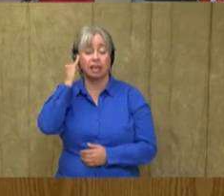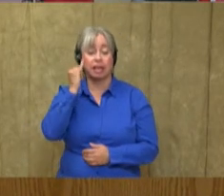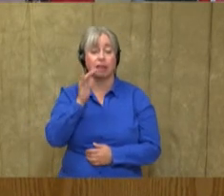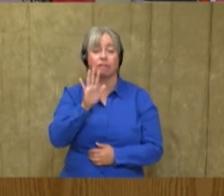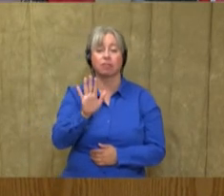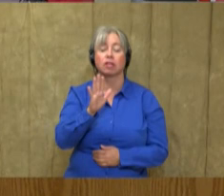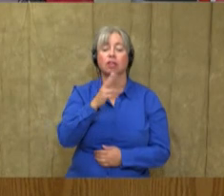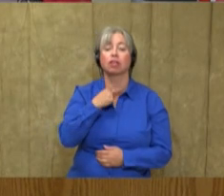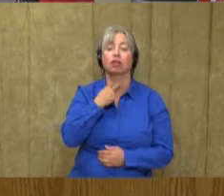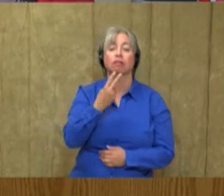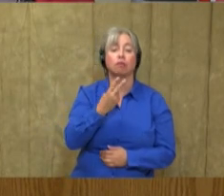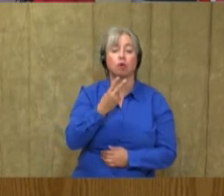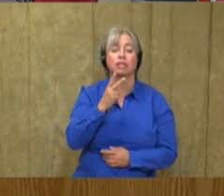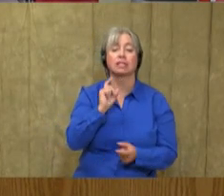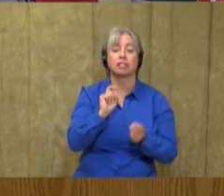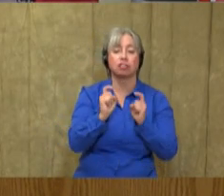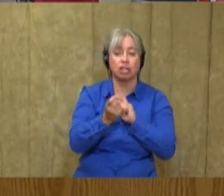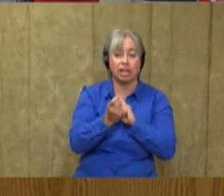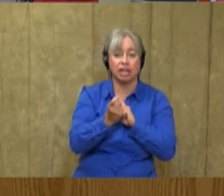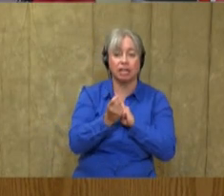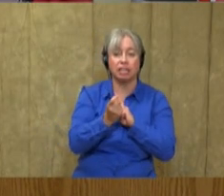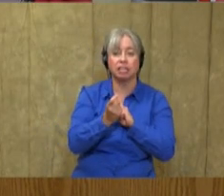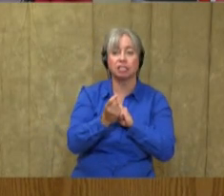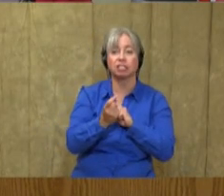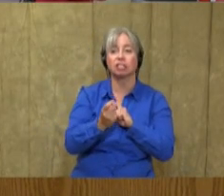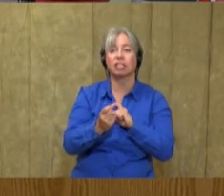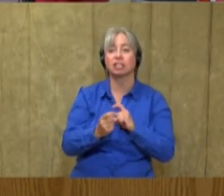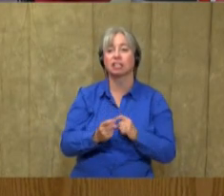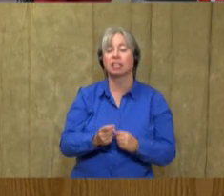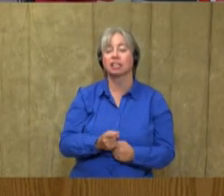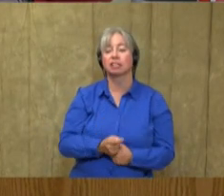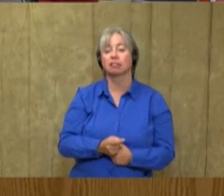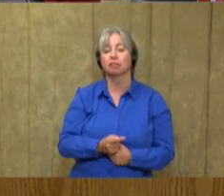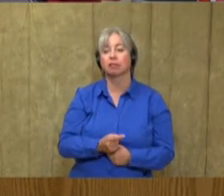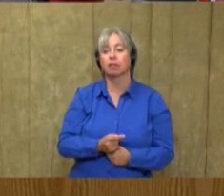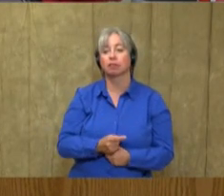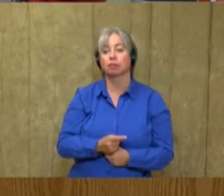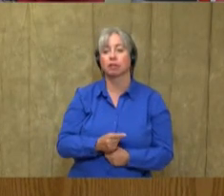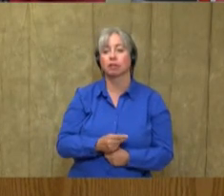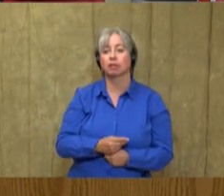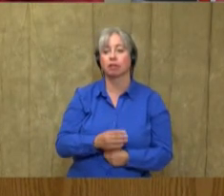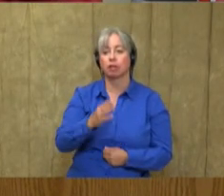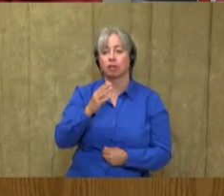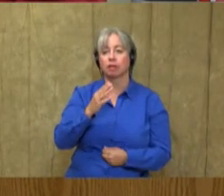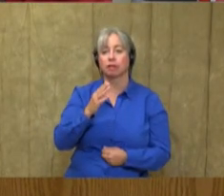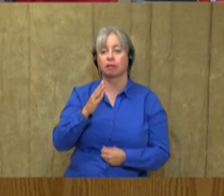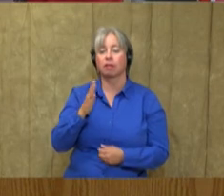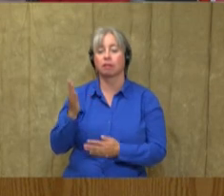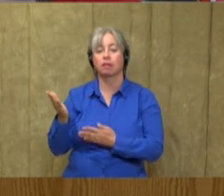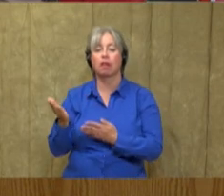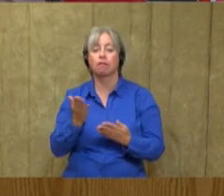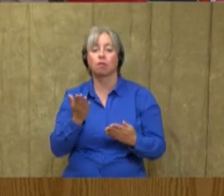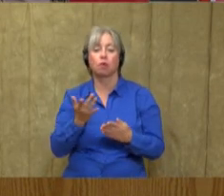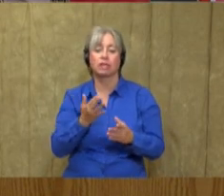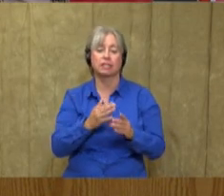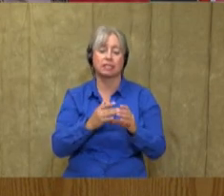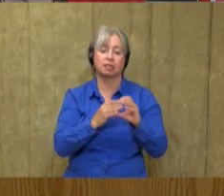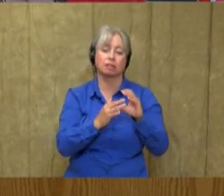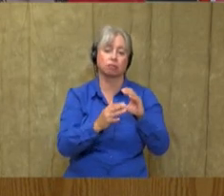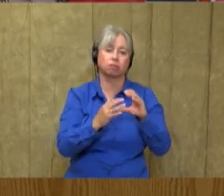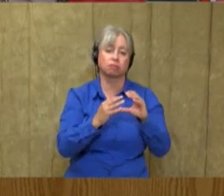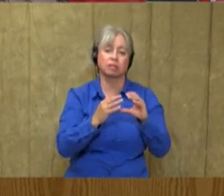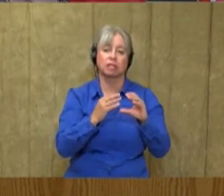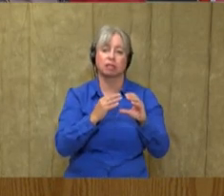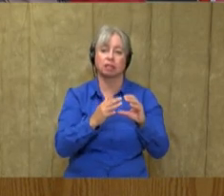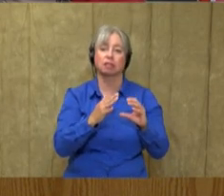oh, keep your voice down. Your voice carries. Especially people with deep voices, their voices carry. So that's kind of the same idea.